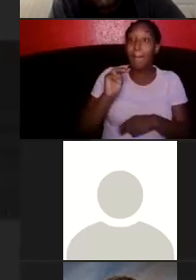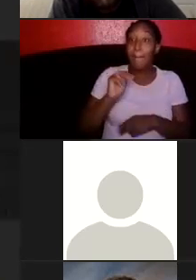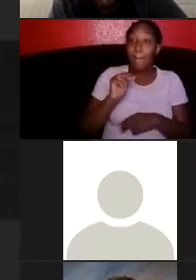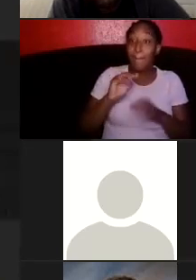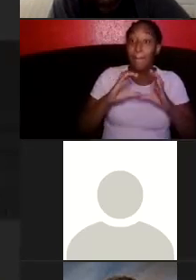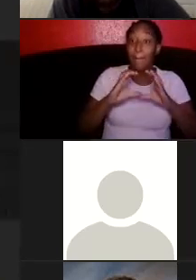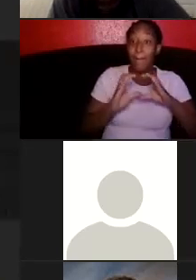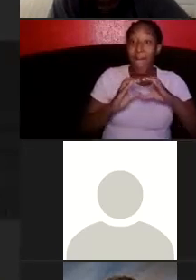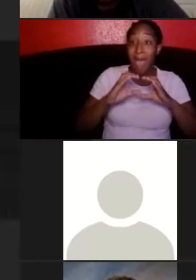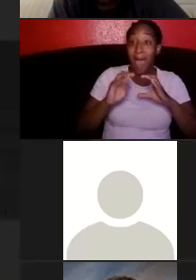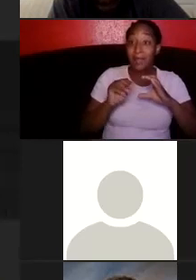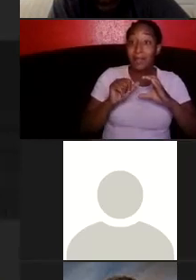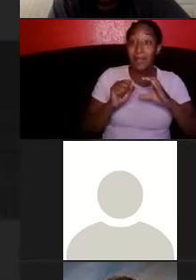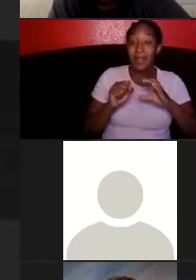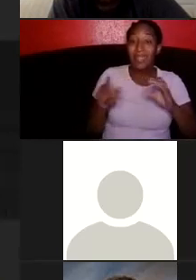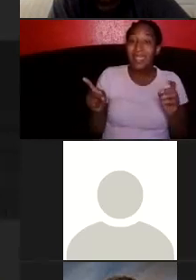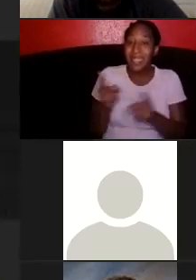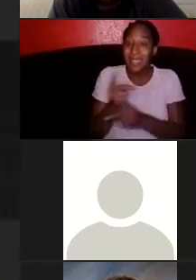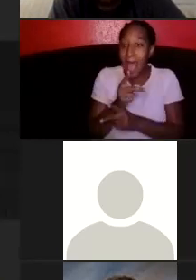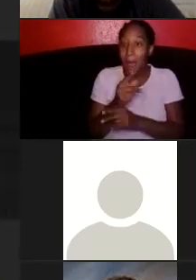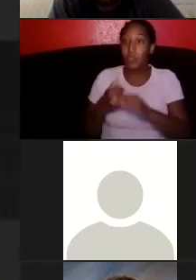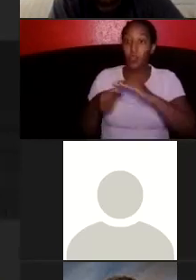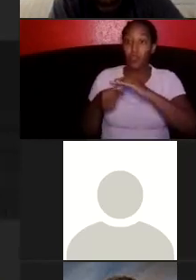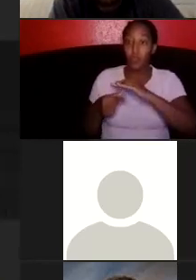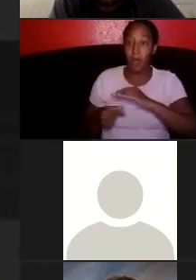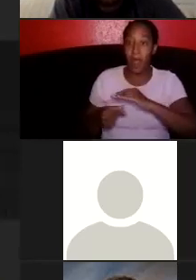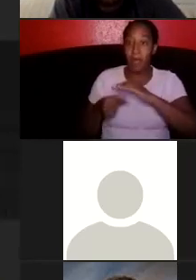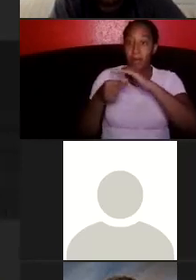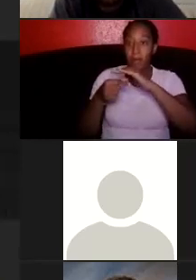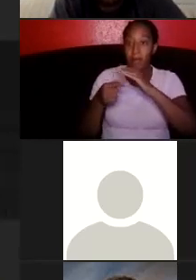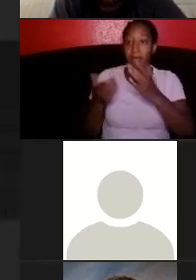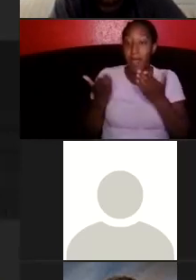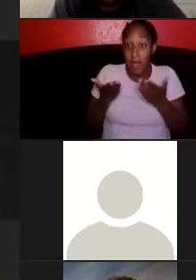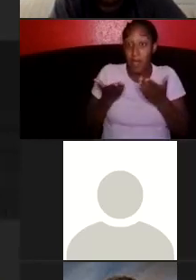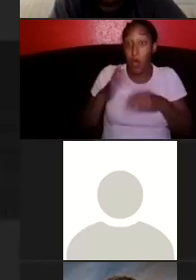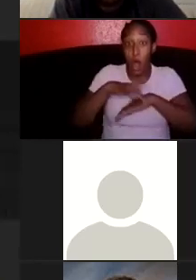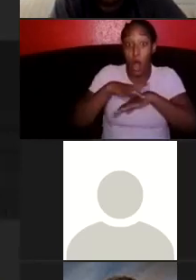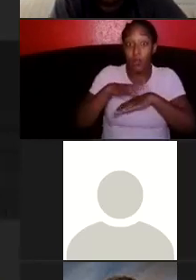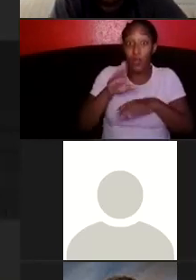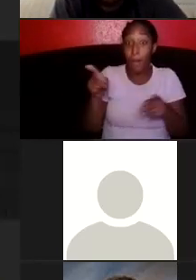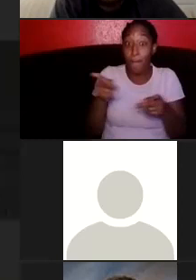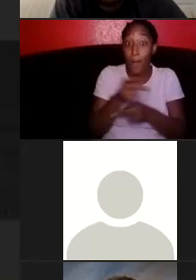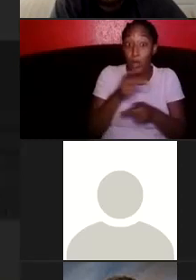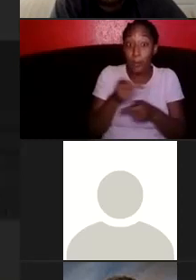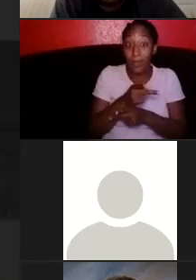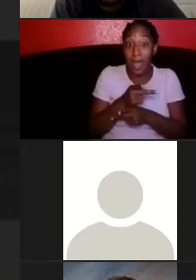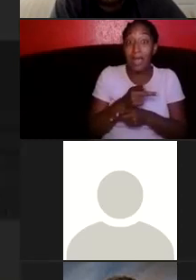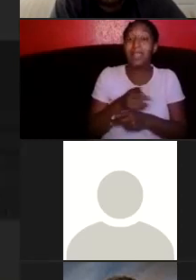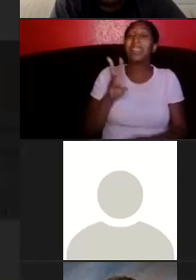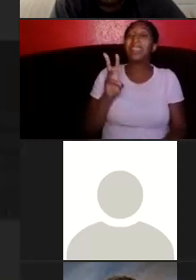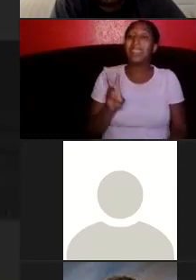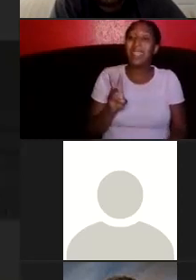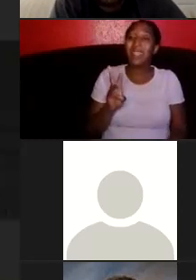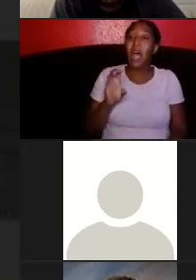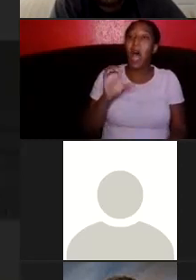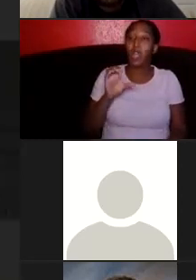because we're on Earth. If you multiply that out, guess what you get? 686 newtons.